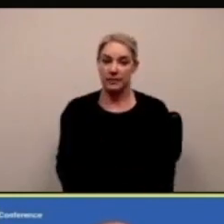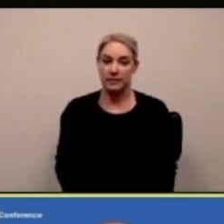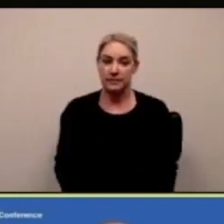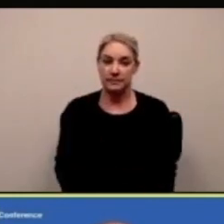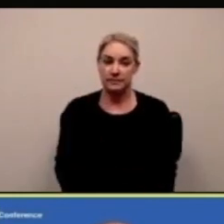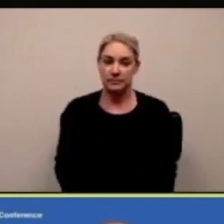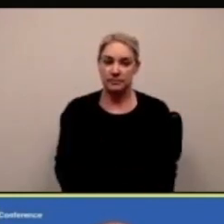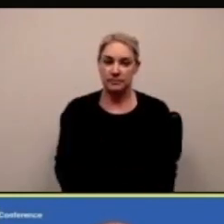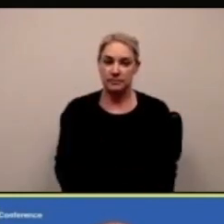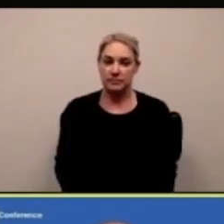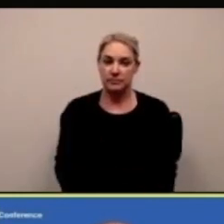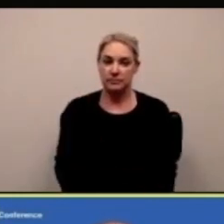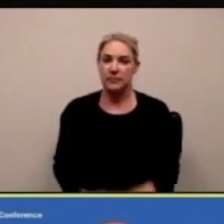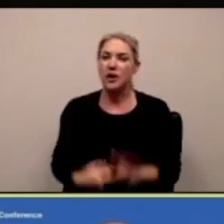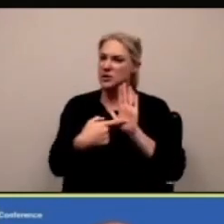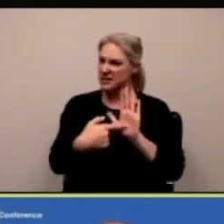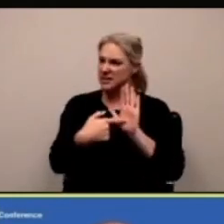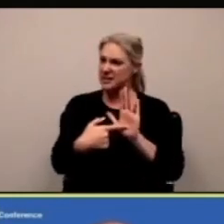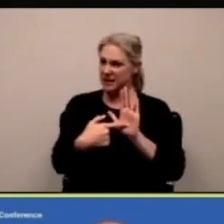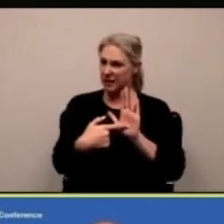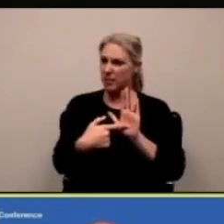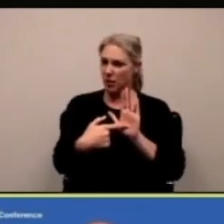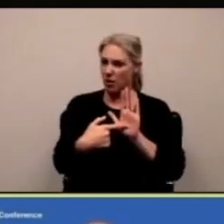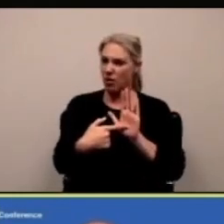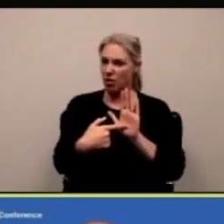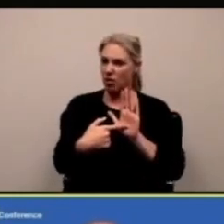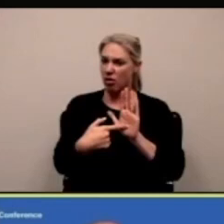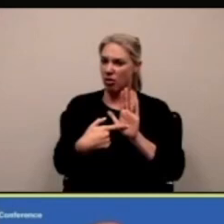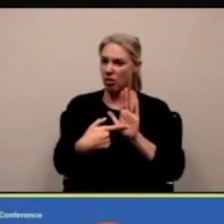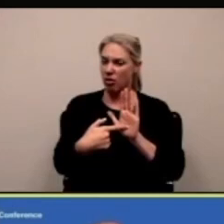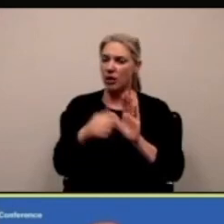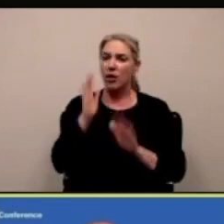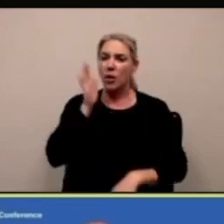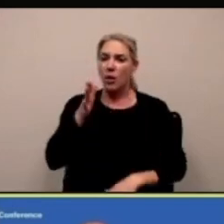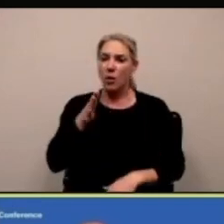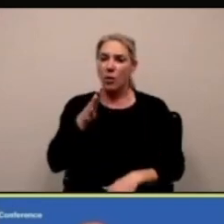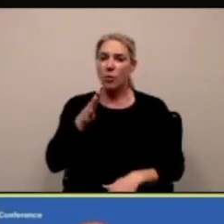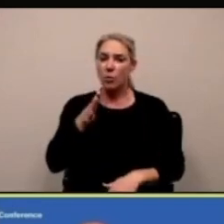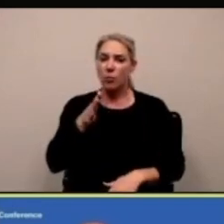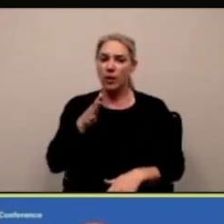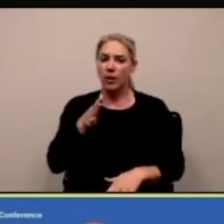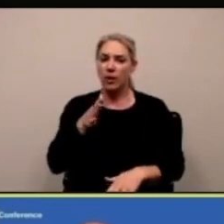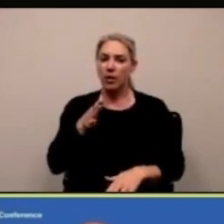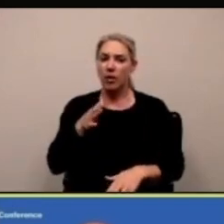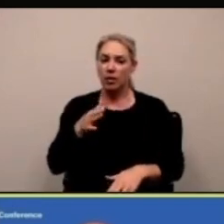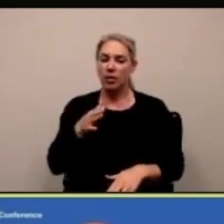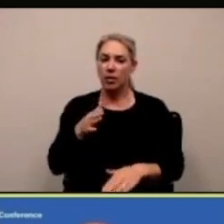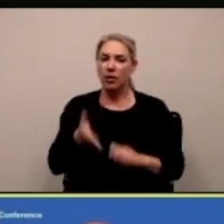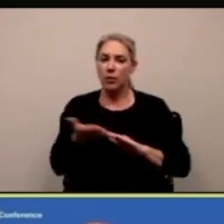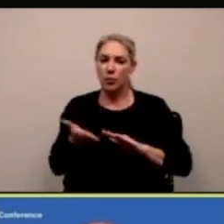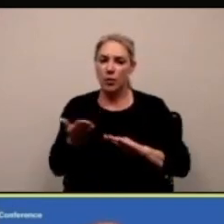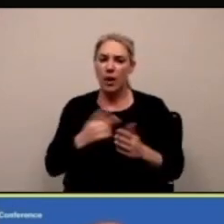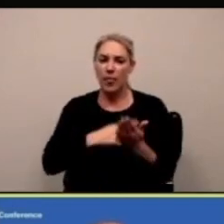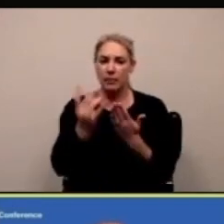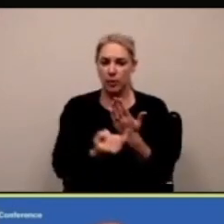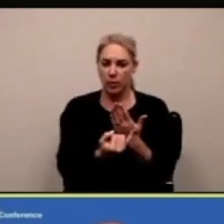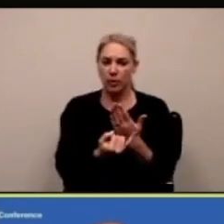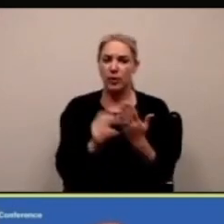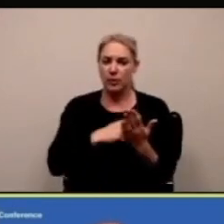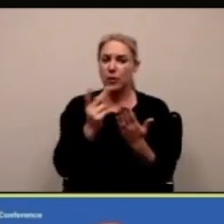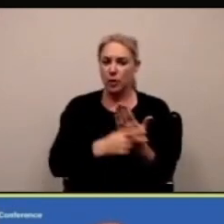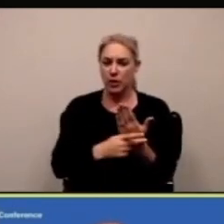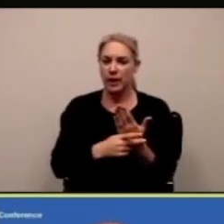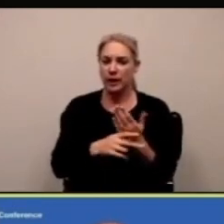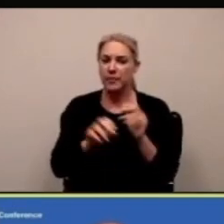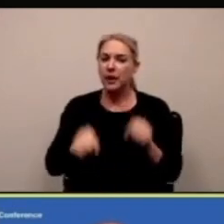So here's an example of, I'm going to run the program first, and then if you want to just talk a little bit about the work that you did.